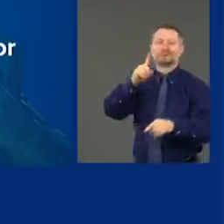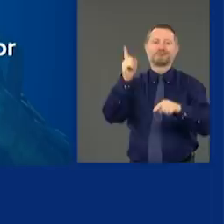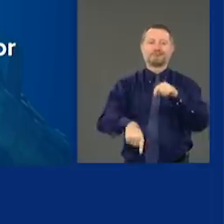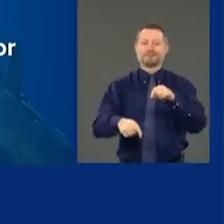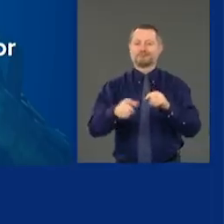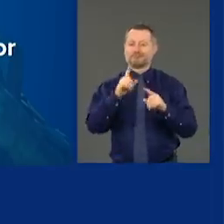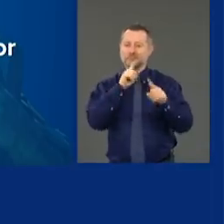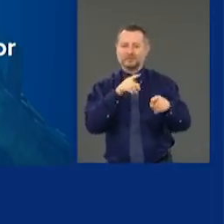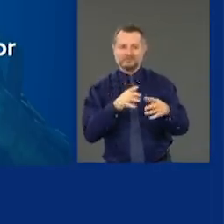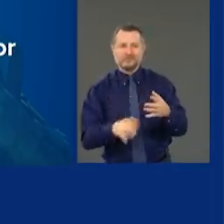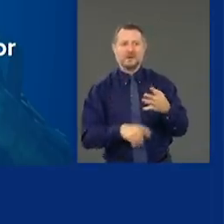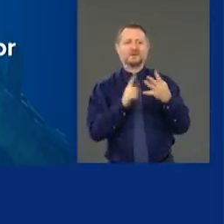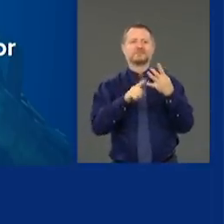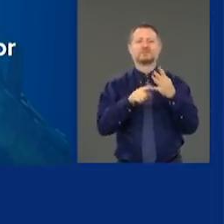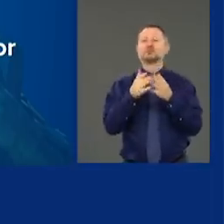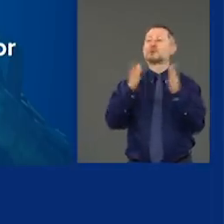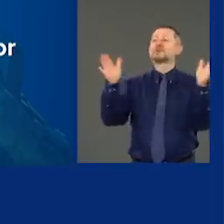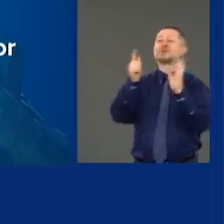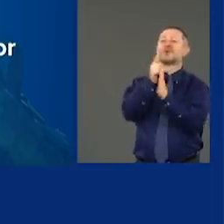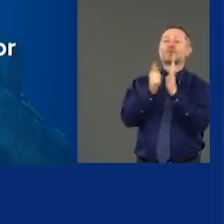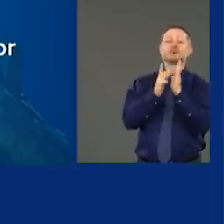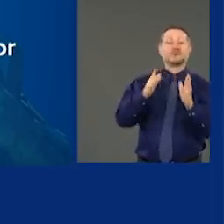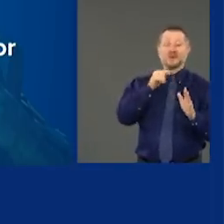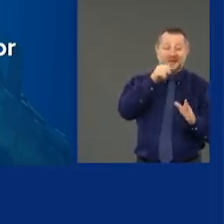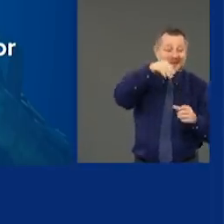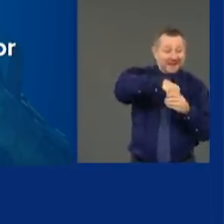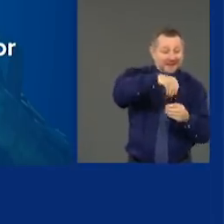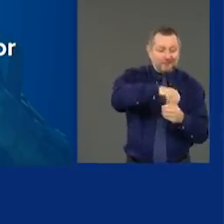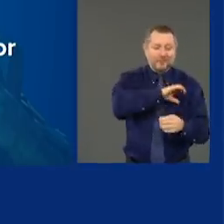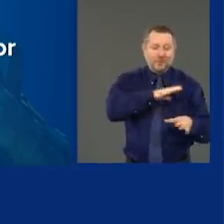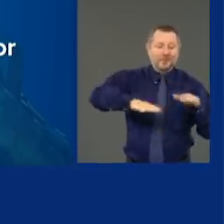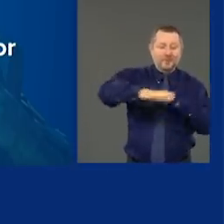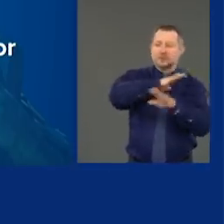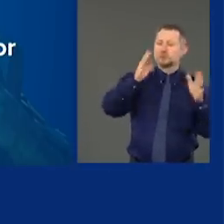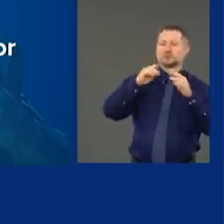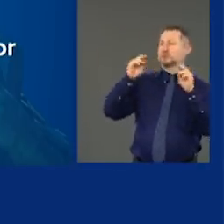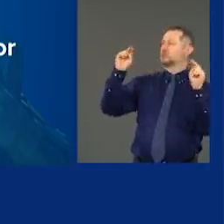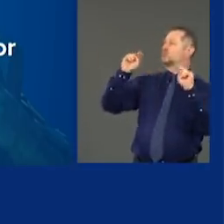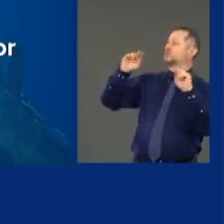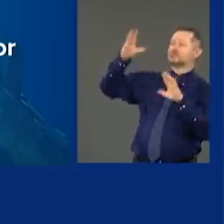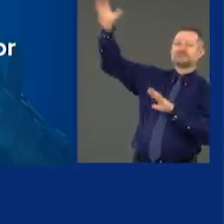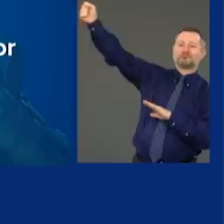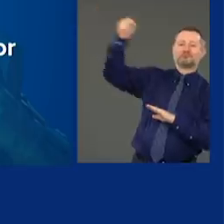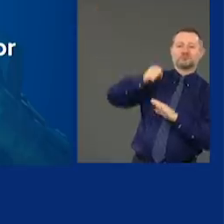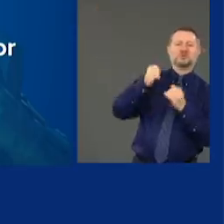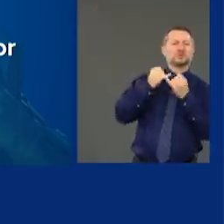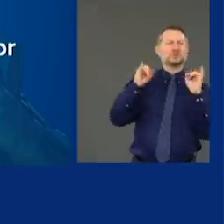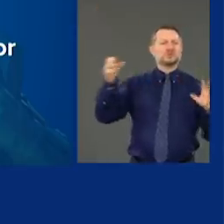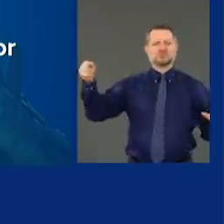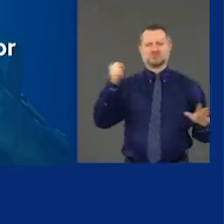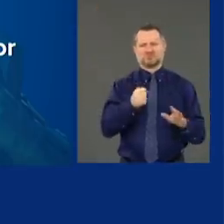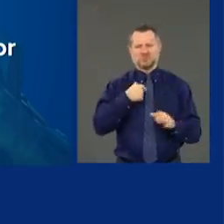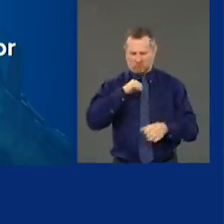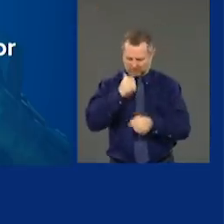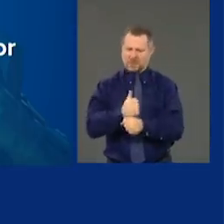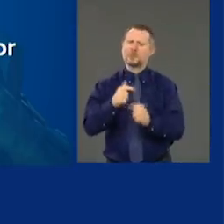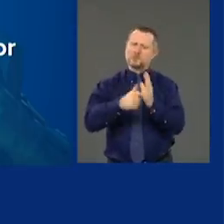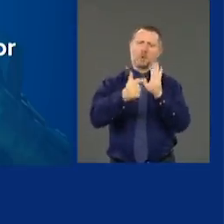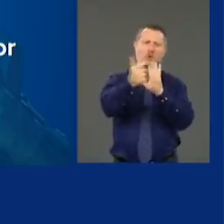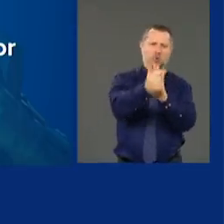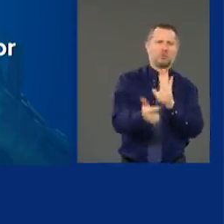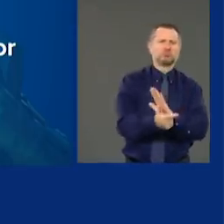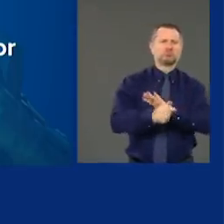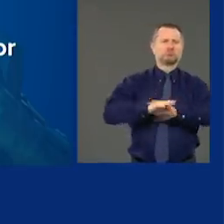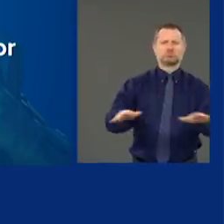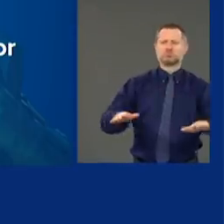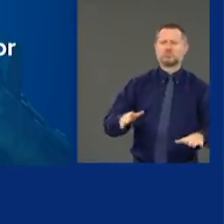which I did as an executive order 5 years ago. Let's codify it. So it's not up to the next governor